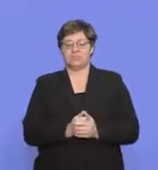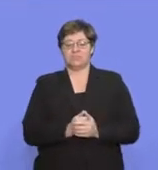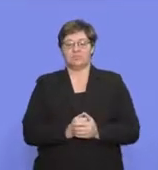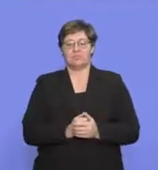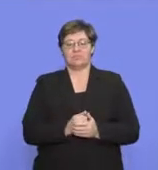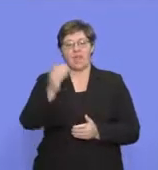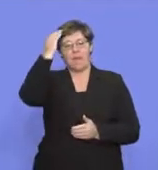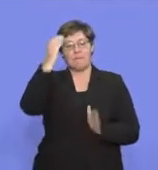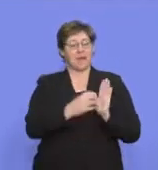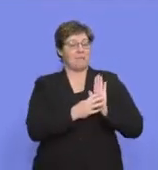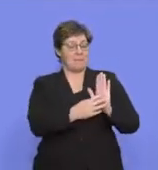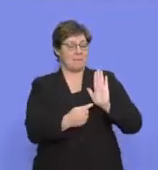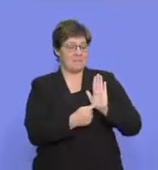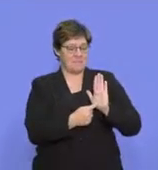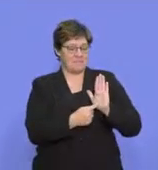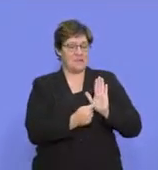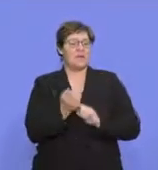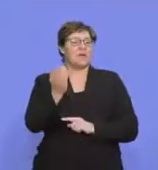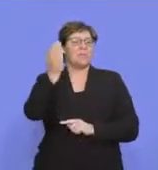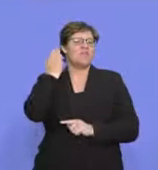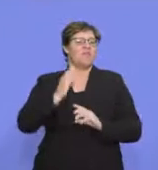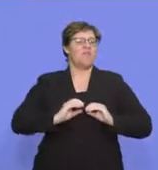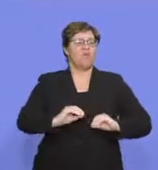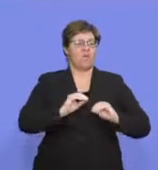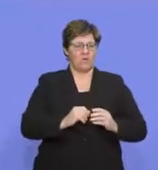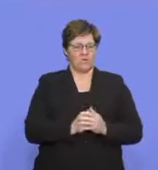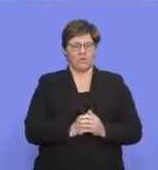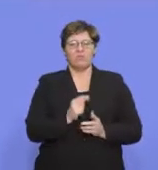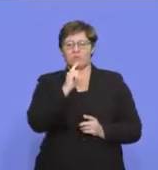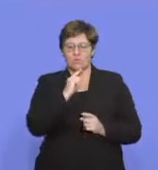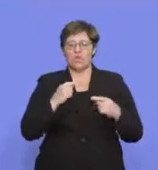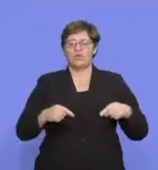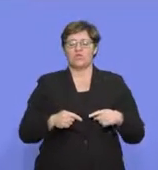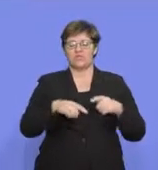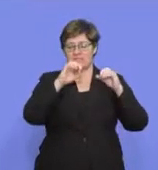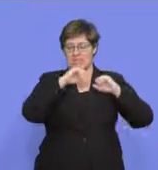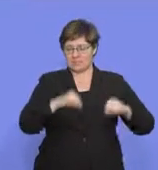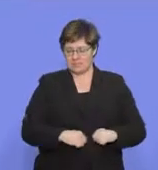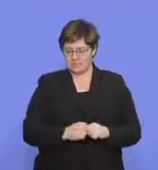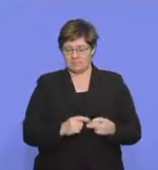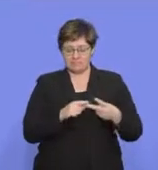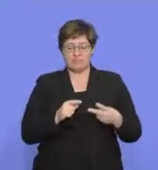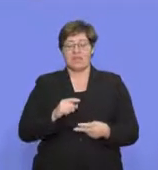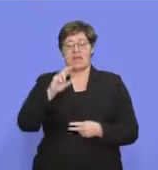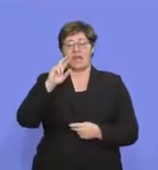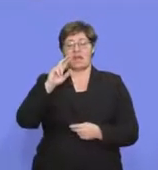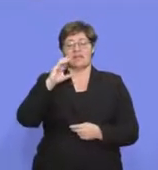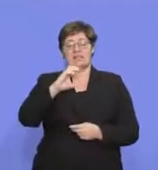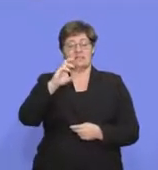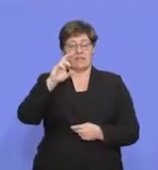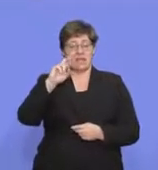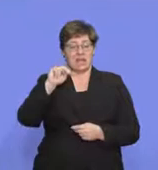Right, so we've been doing the previous lesson, reasons for nervous system. We have done the central nervous system,